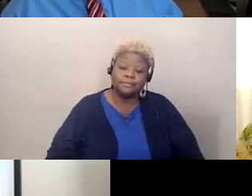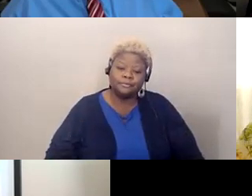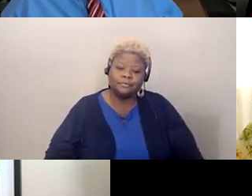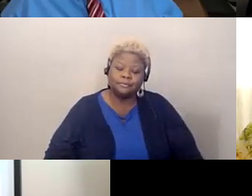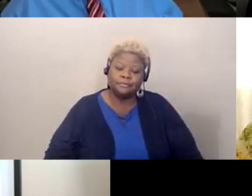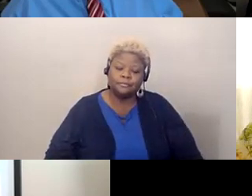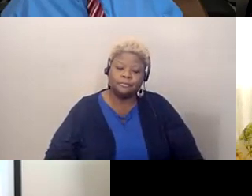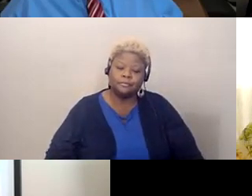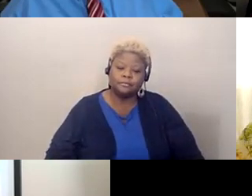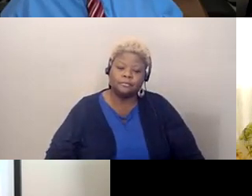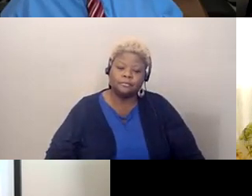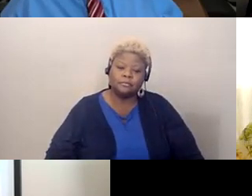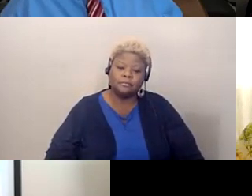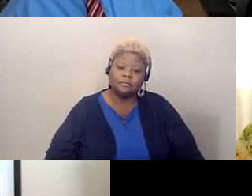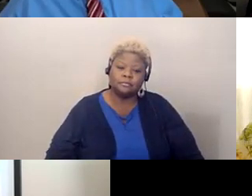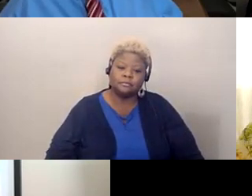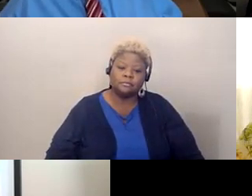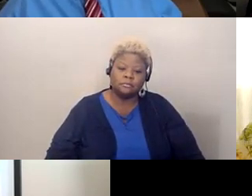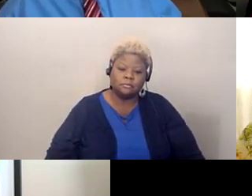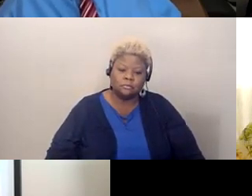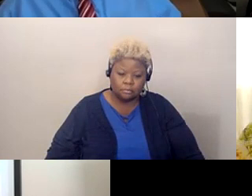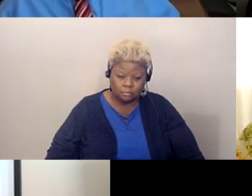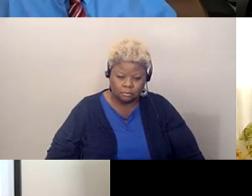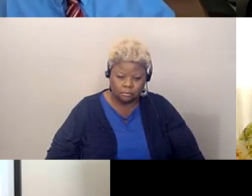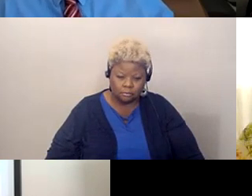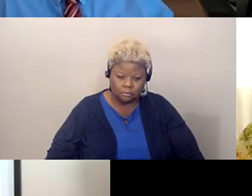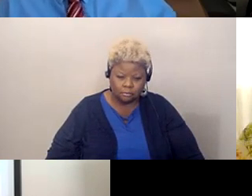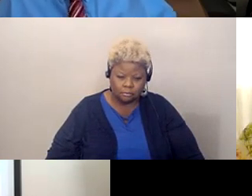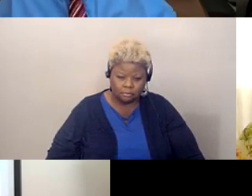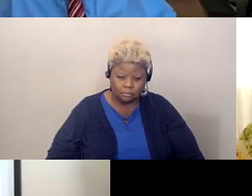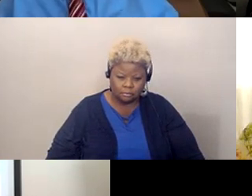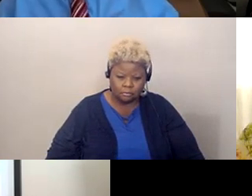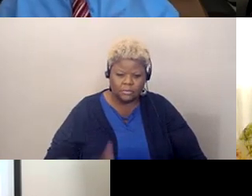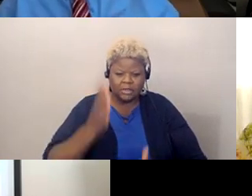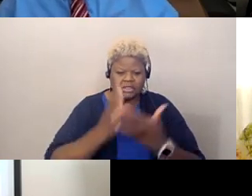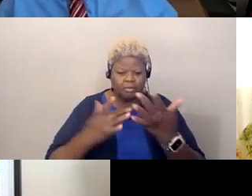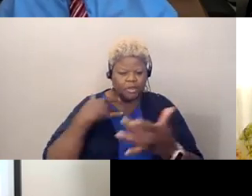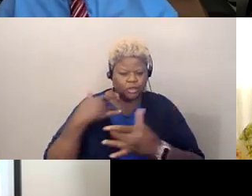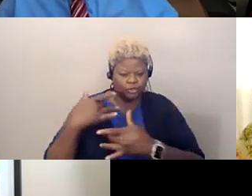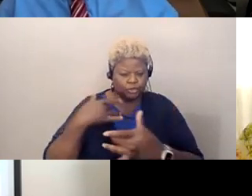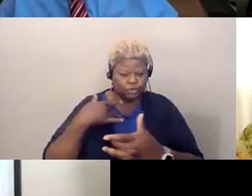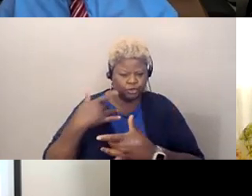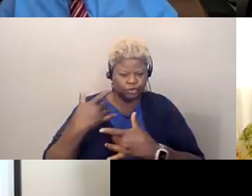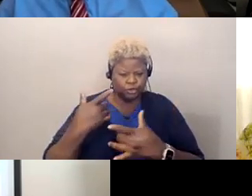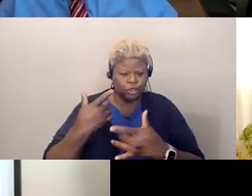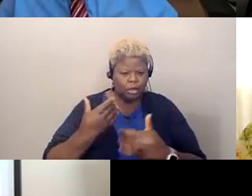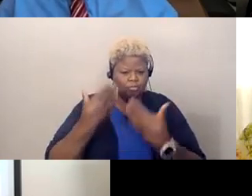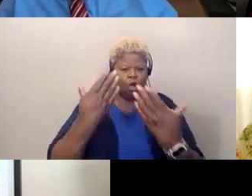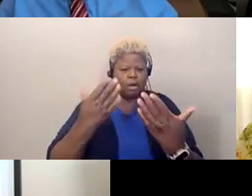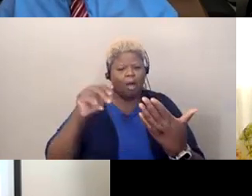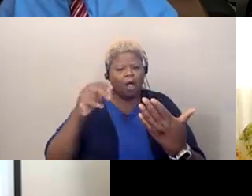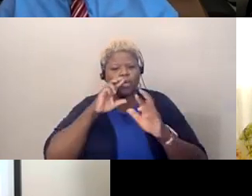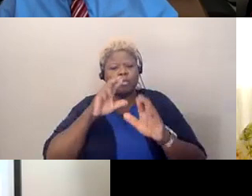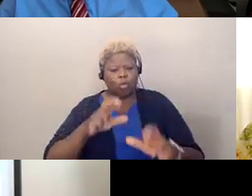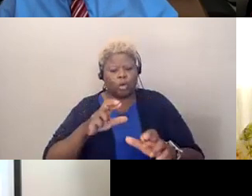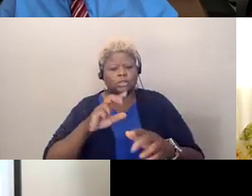Thank you. Follow up from Kathy Ritchie. Some of the concerns issues brought up have been brought up in other reports